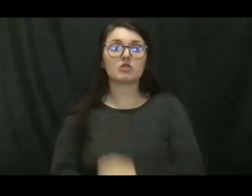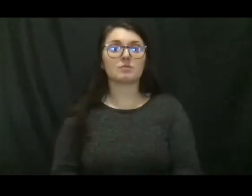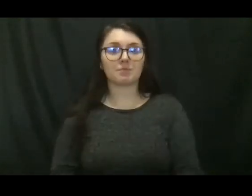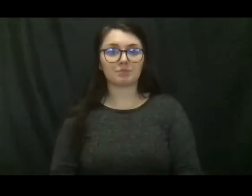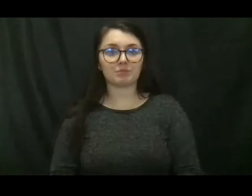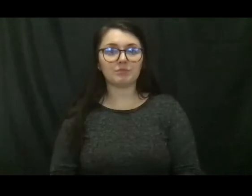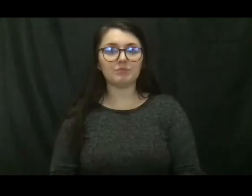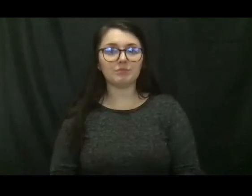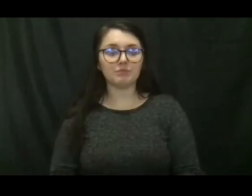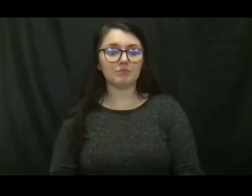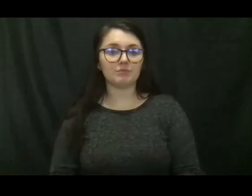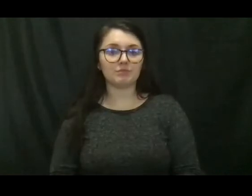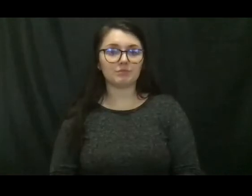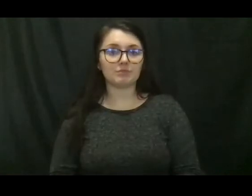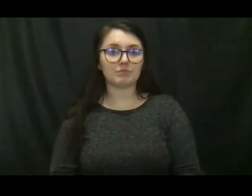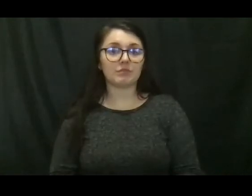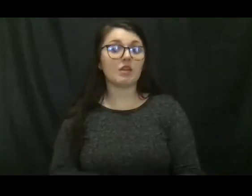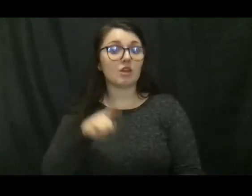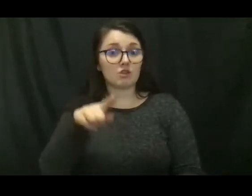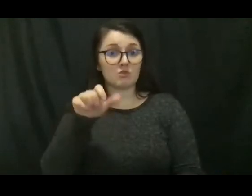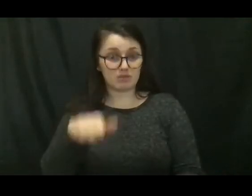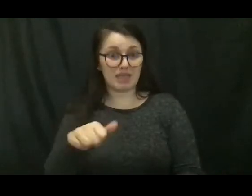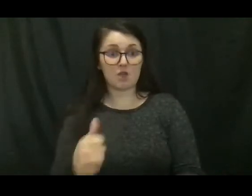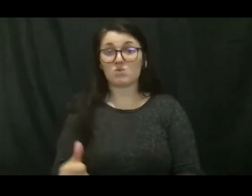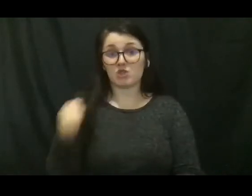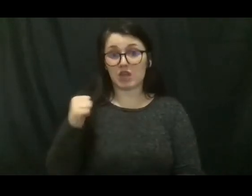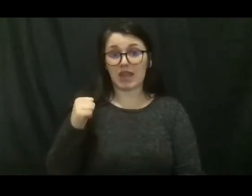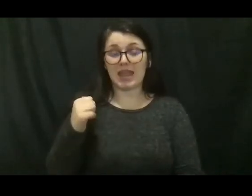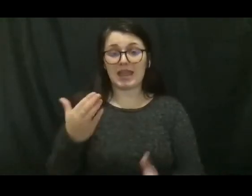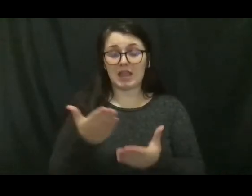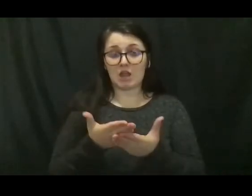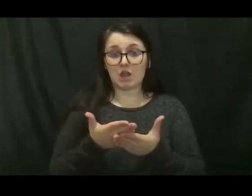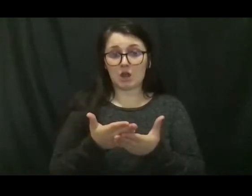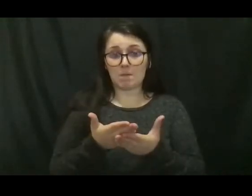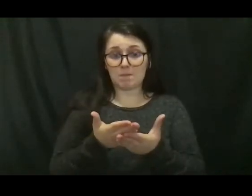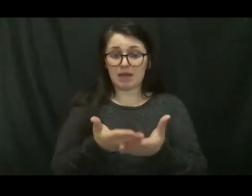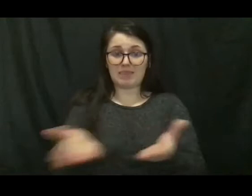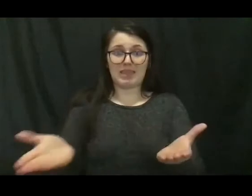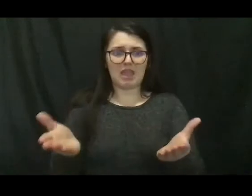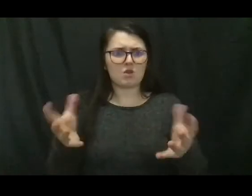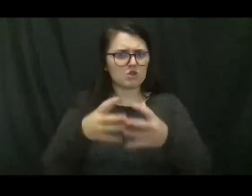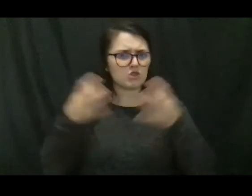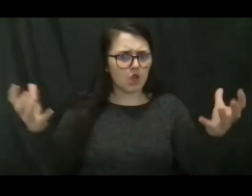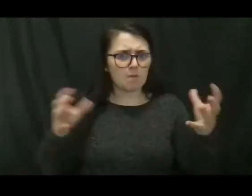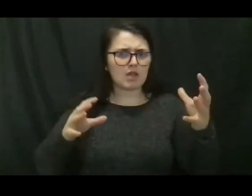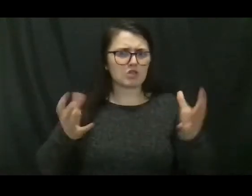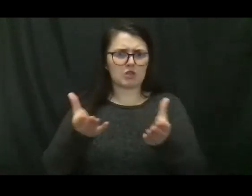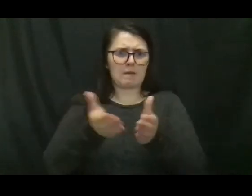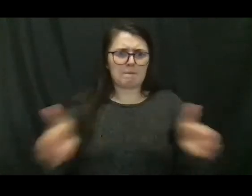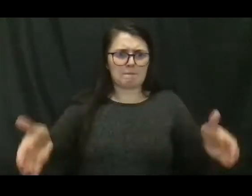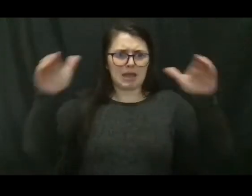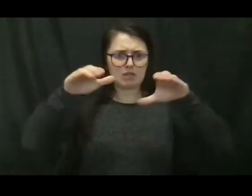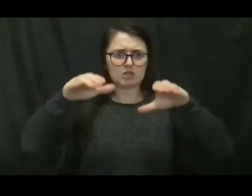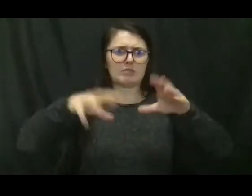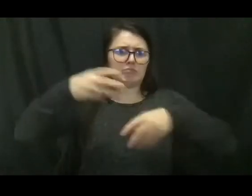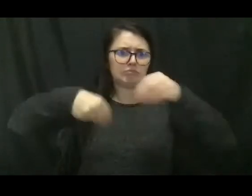products. You can choose to reject products that come in a lot of packaging that you just end up throwing away. And guess what? You're